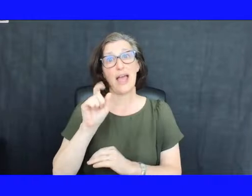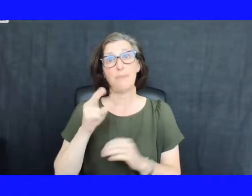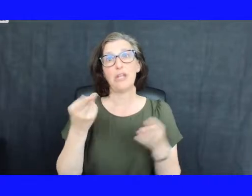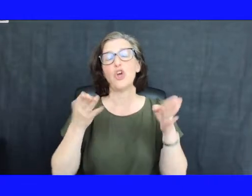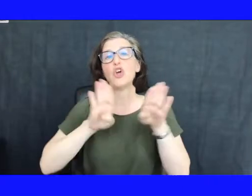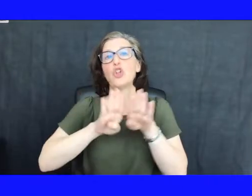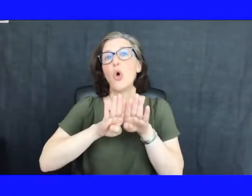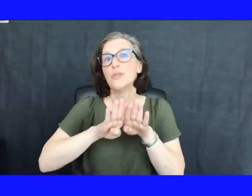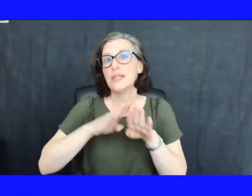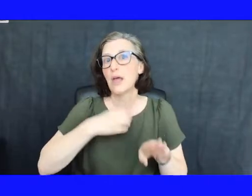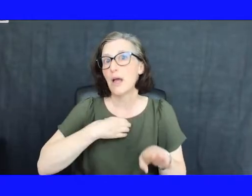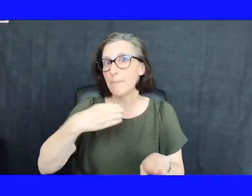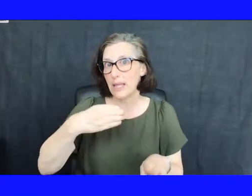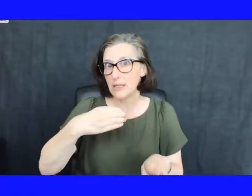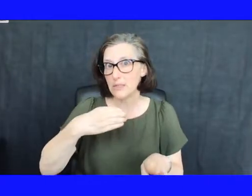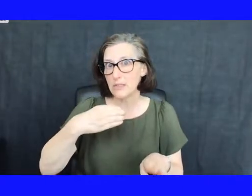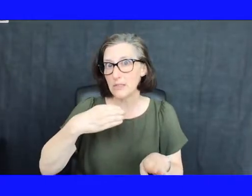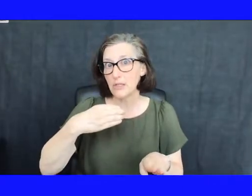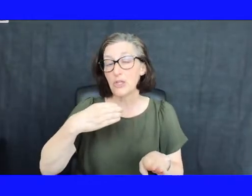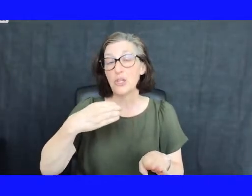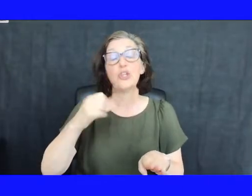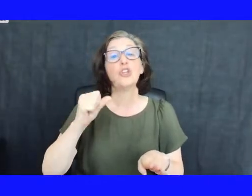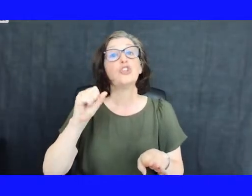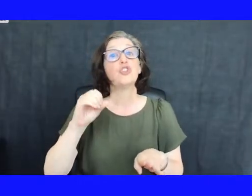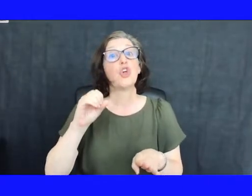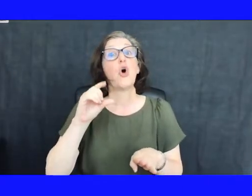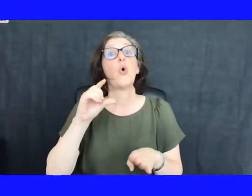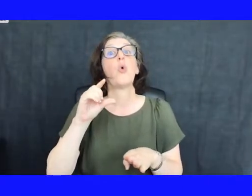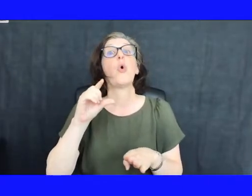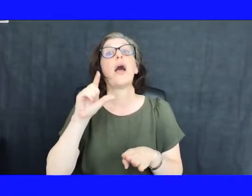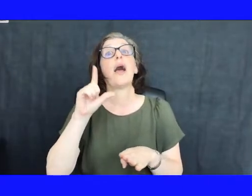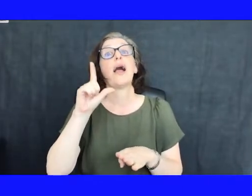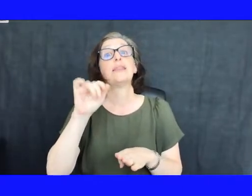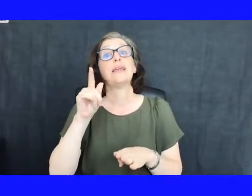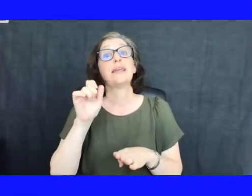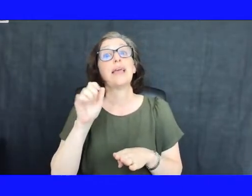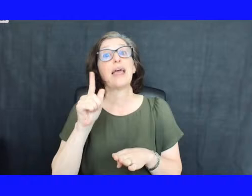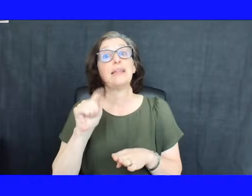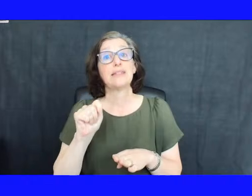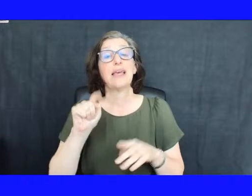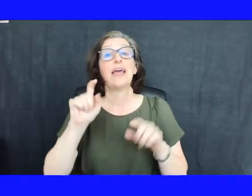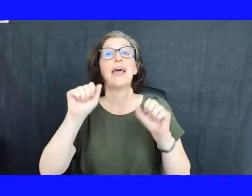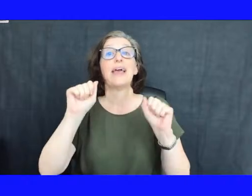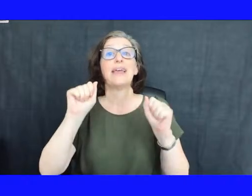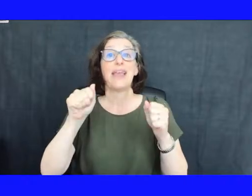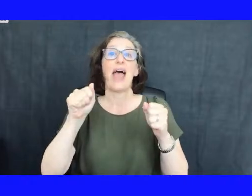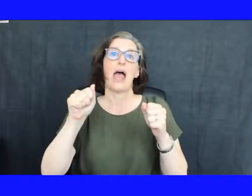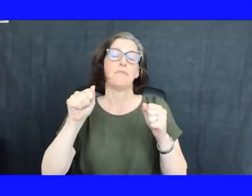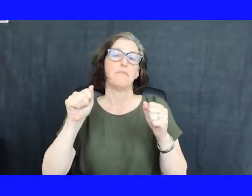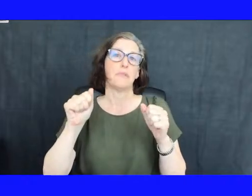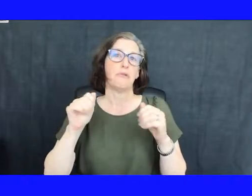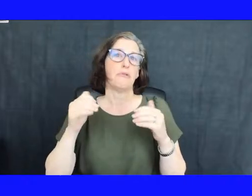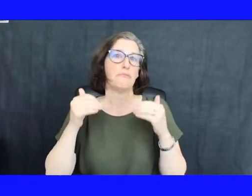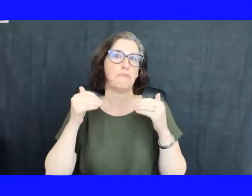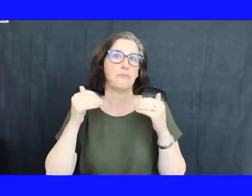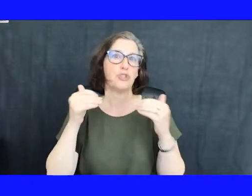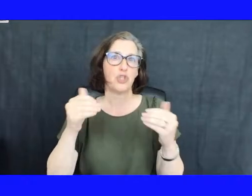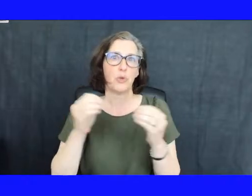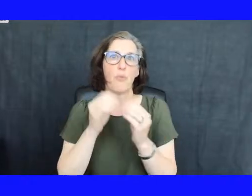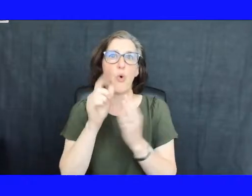accommodation requests have gone up across time, across the system, from a low of 1,022